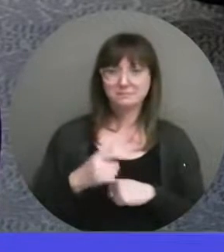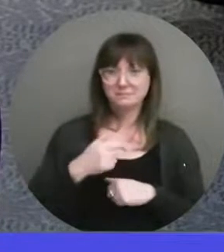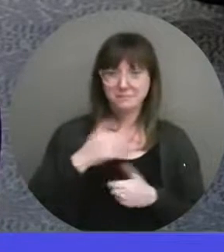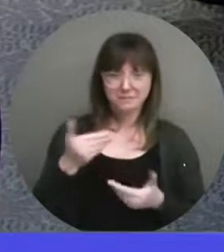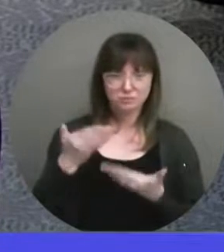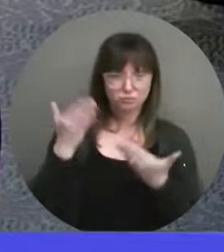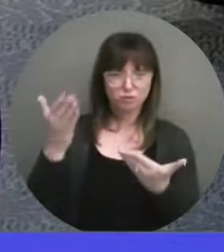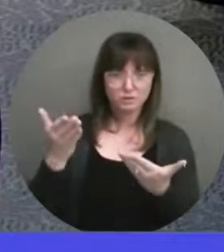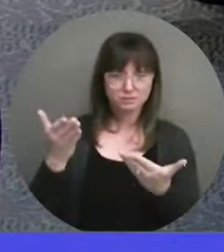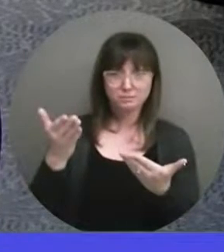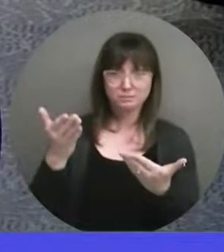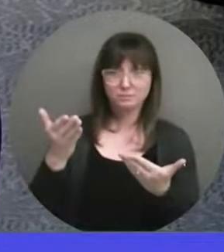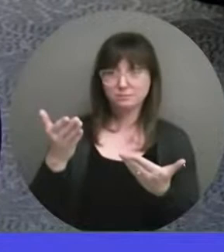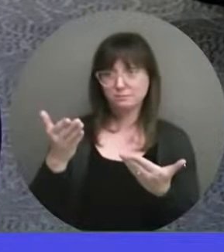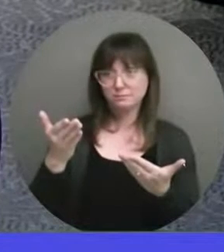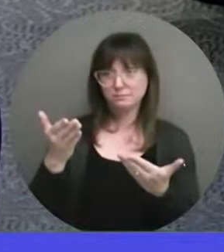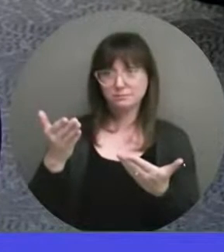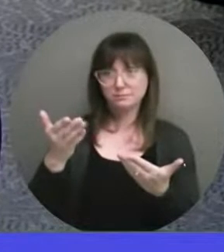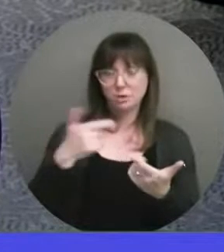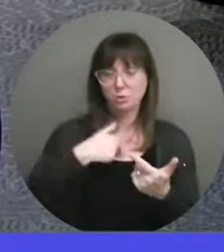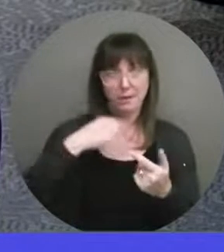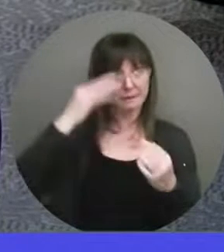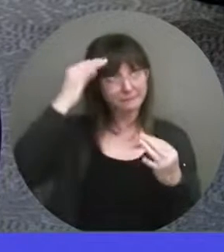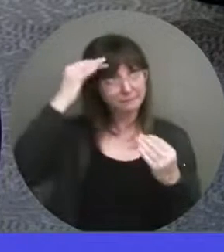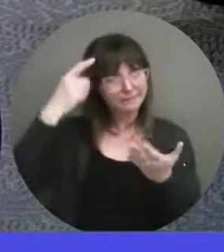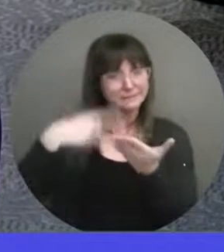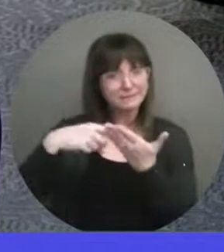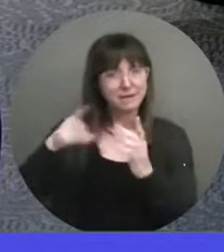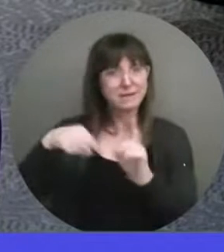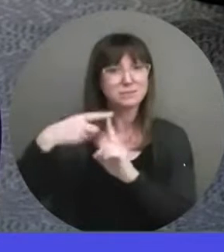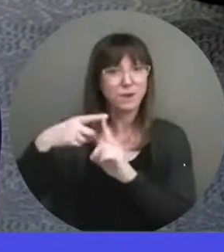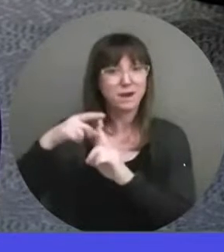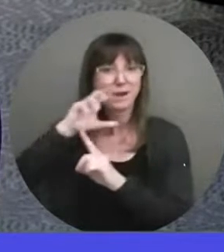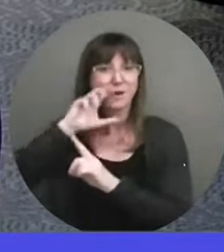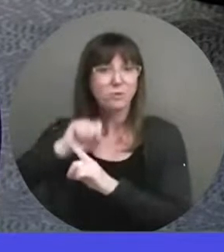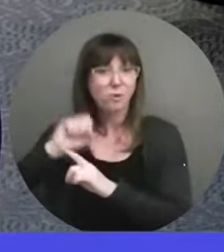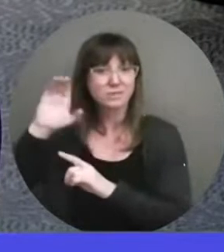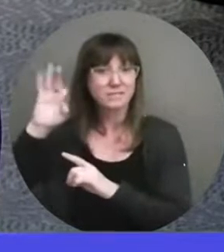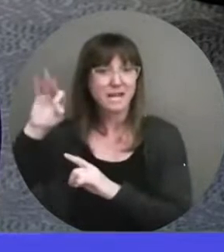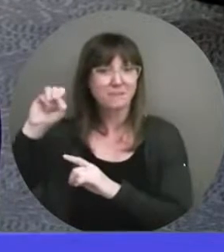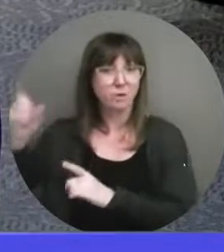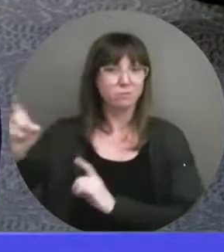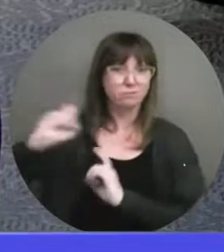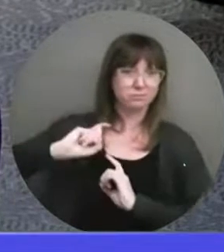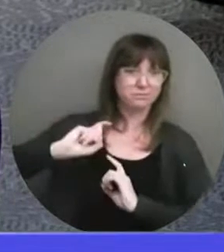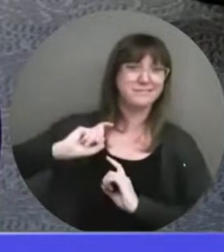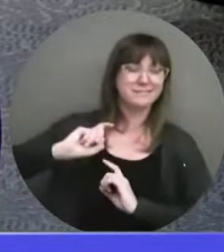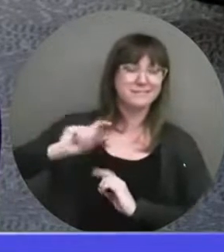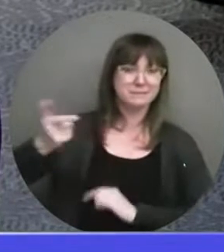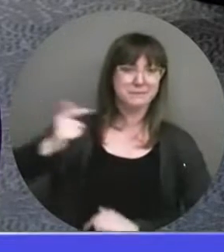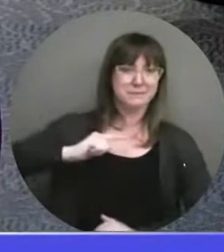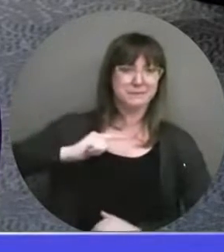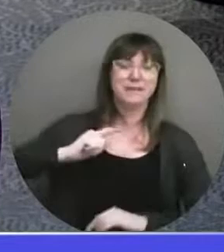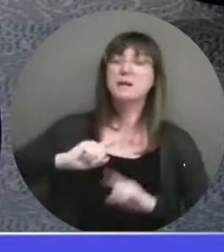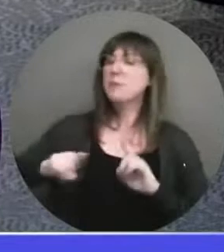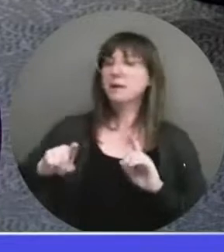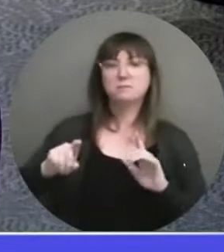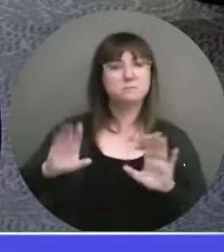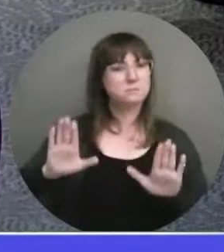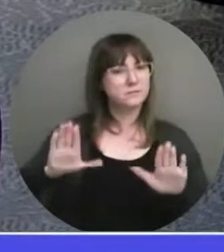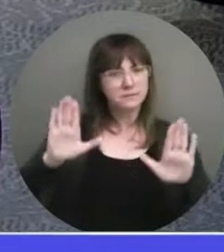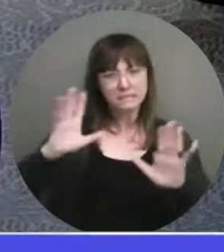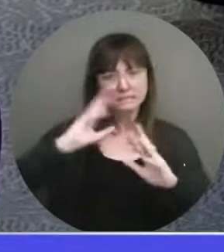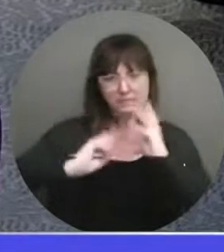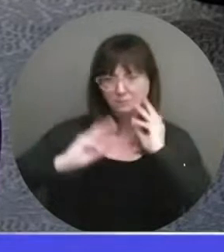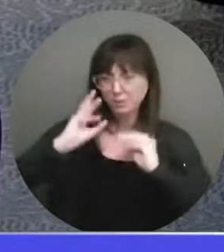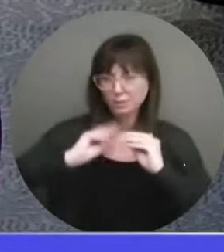discussed during our handoff either. But as I said, the experience has been incredible. It's been really great